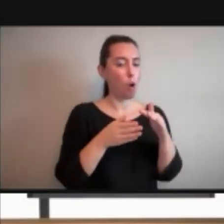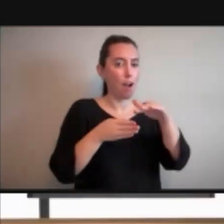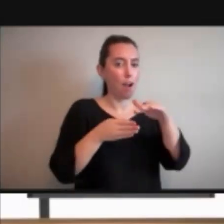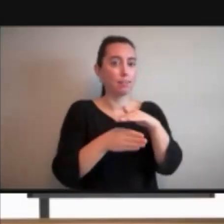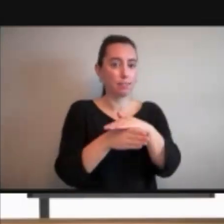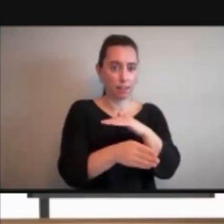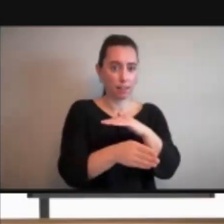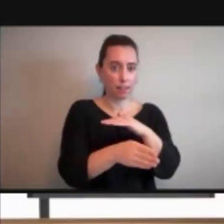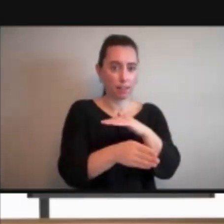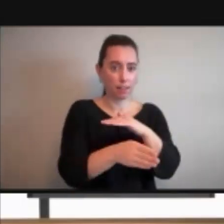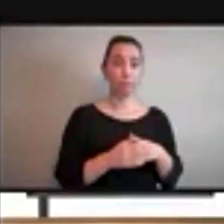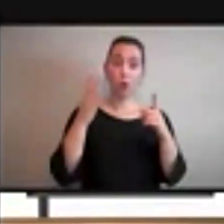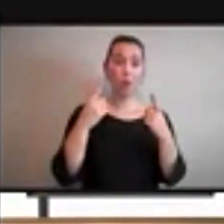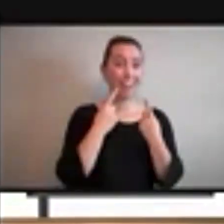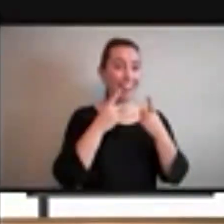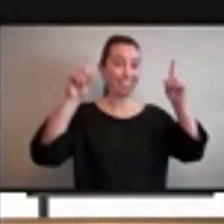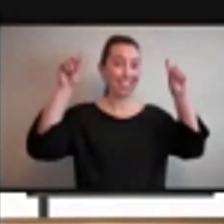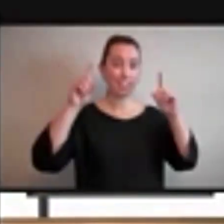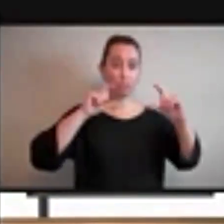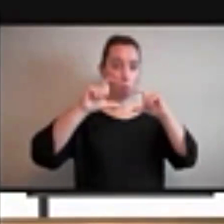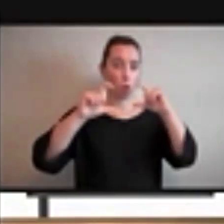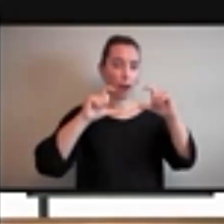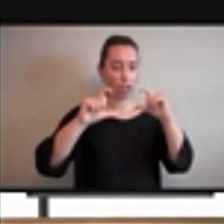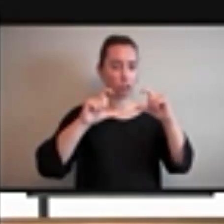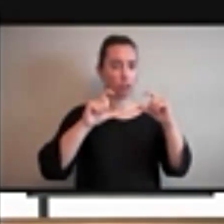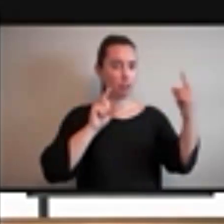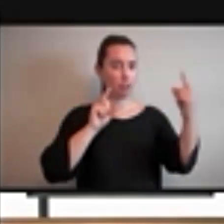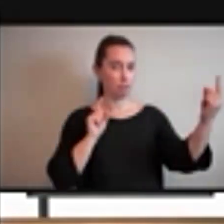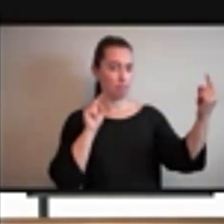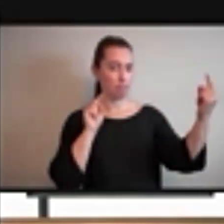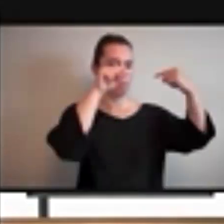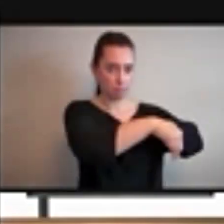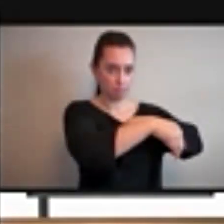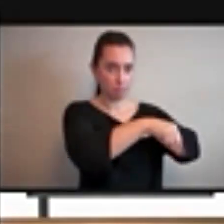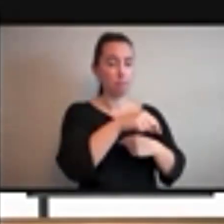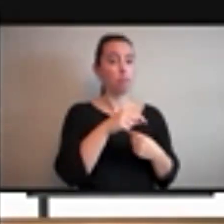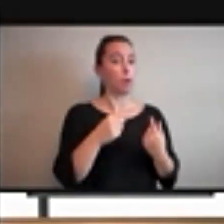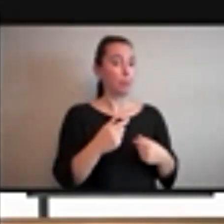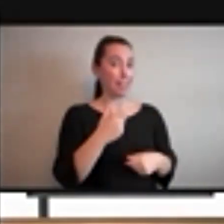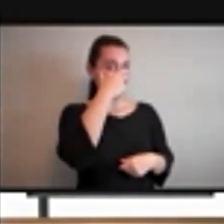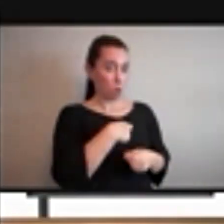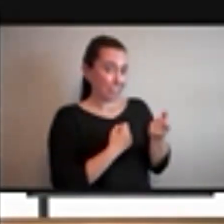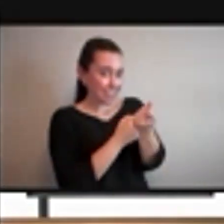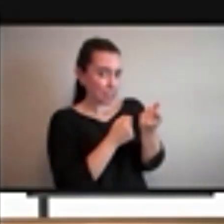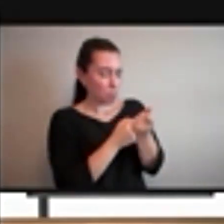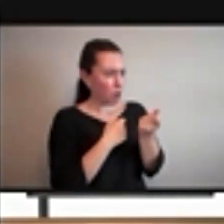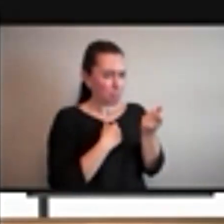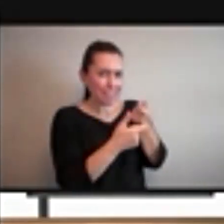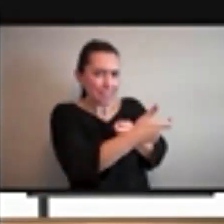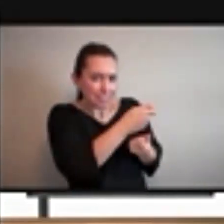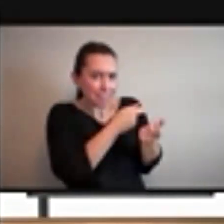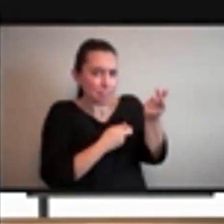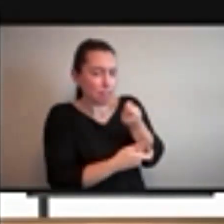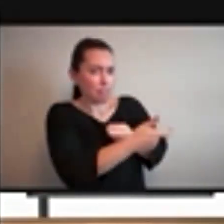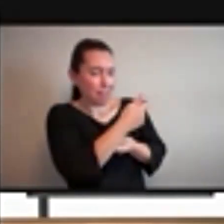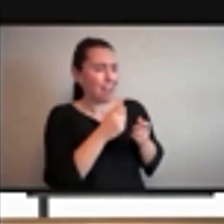effective communication also includes to help the user to explain the issue, make it so, for example, if